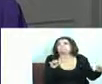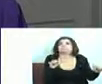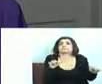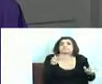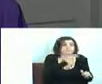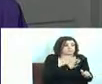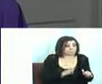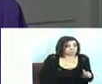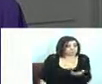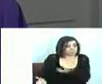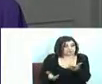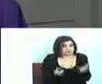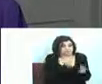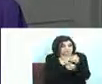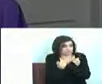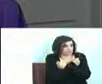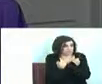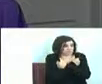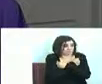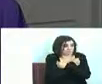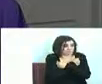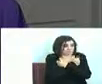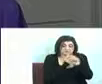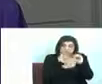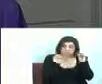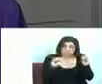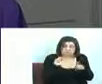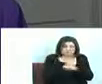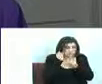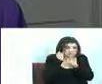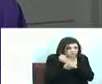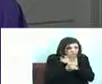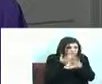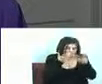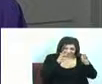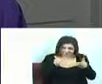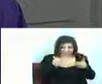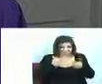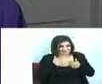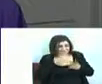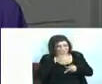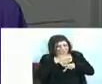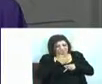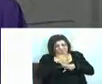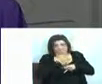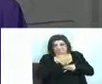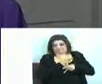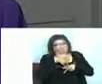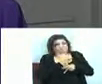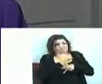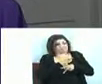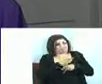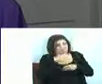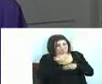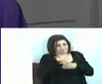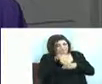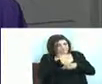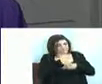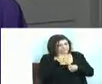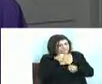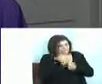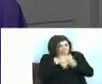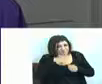us is unconditional. You already have it. God has planted that seed in each one of